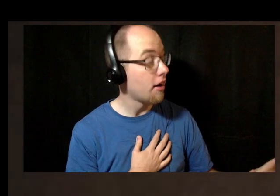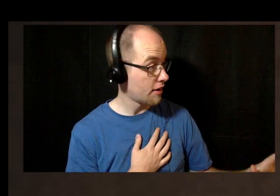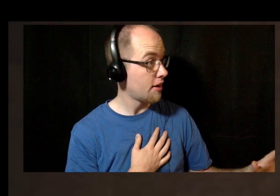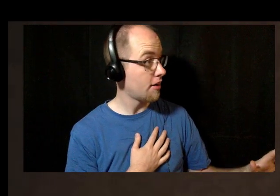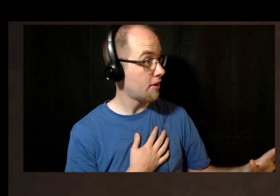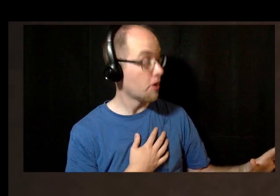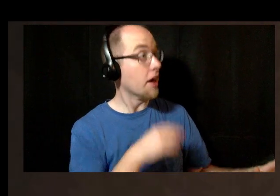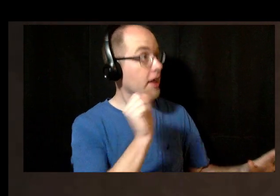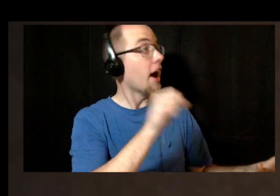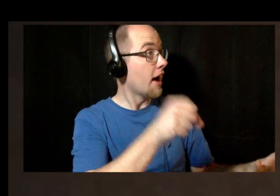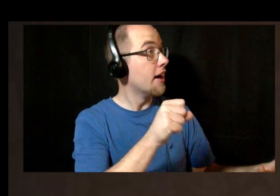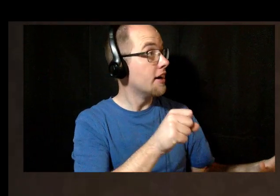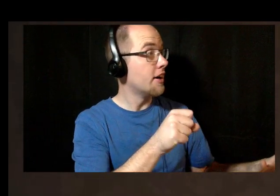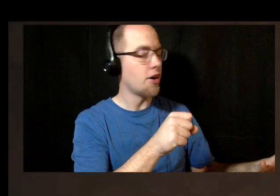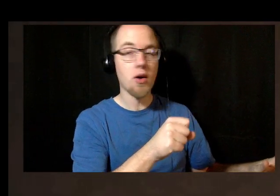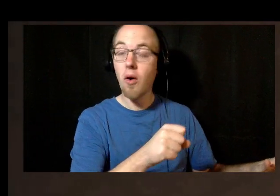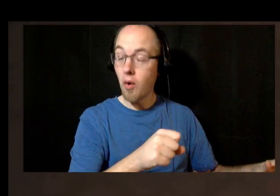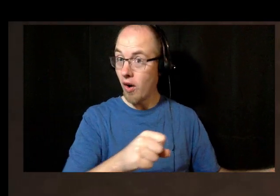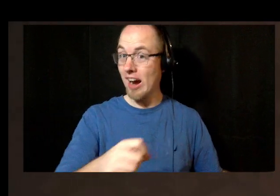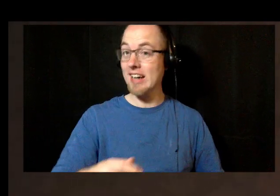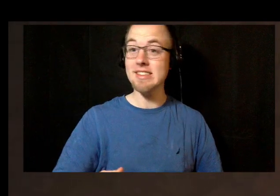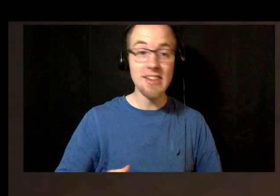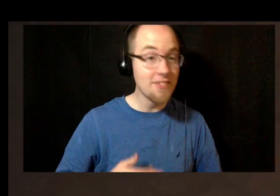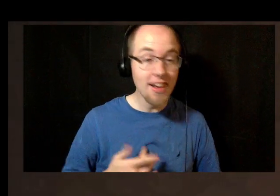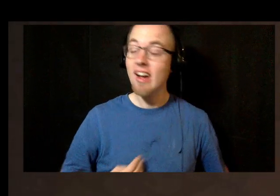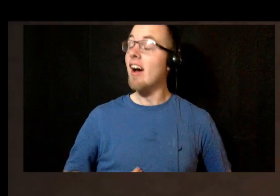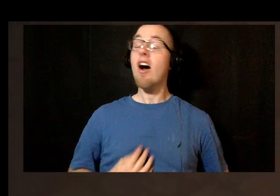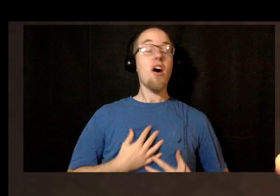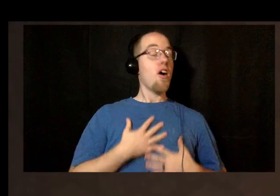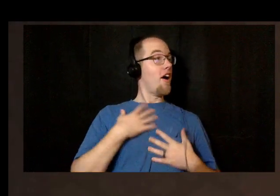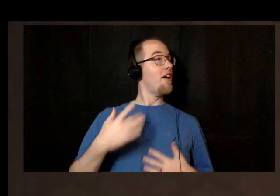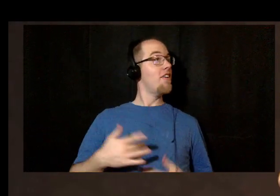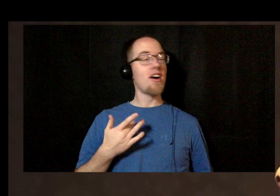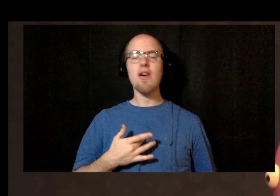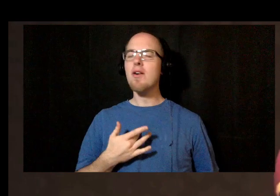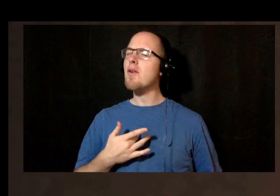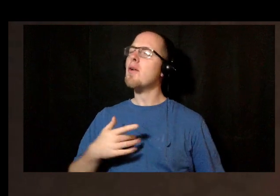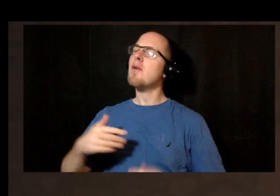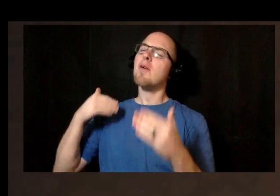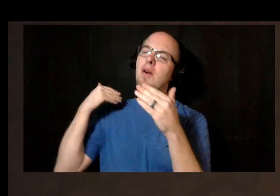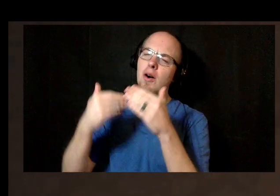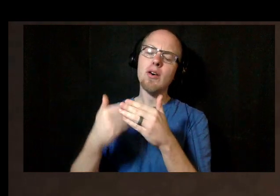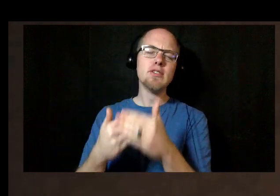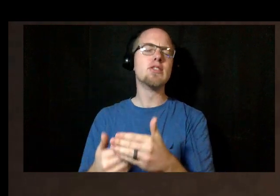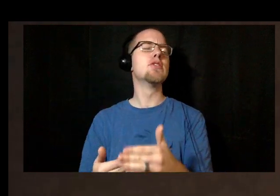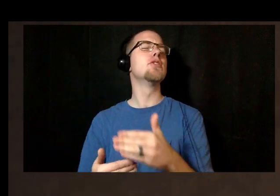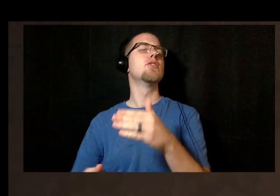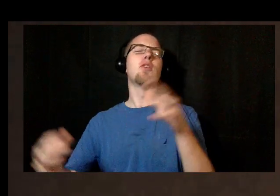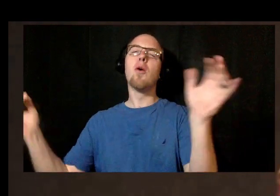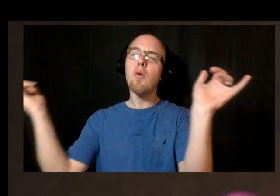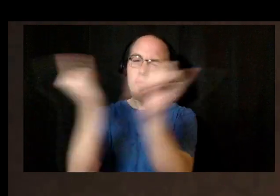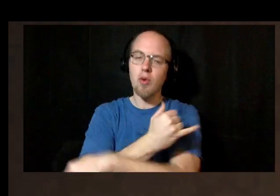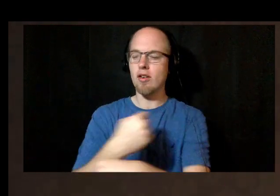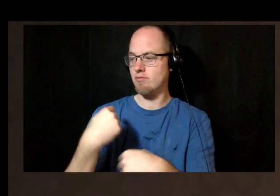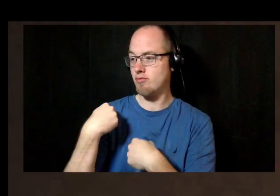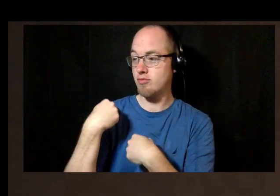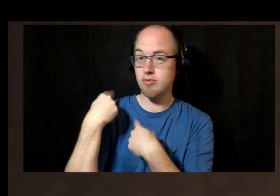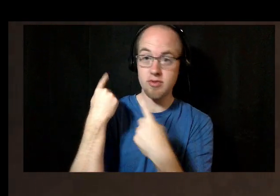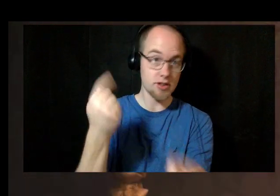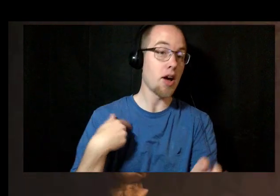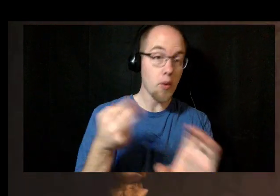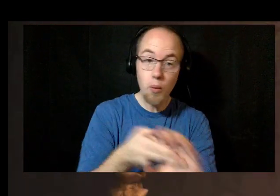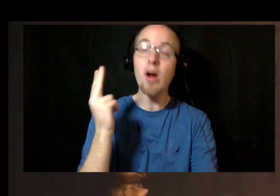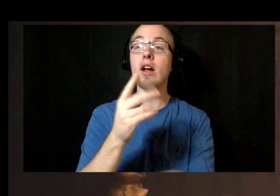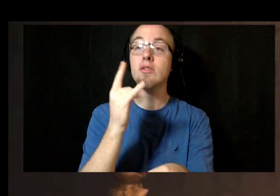yeah, I am. And the sense of euphoria I felt was the closest feeling I'd had to being drunk since I quit